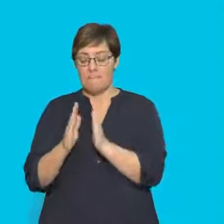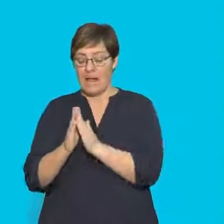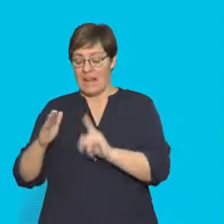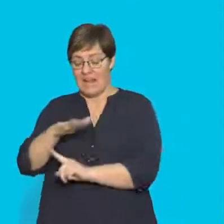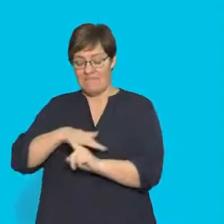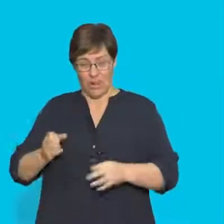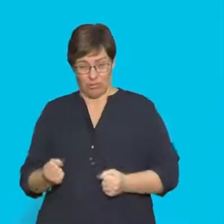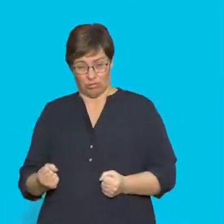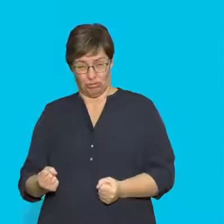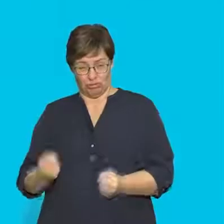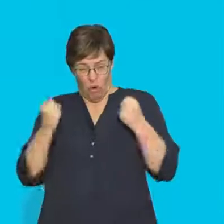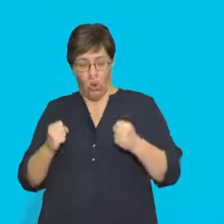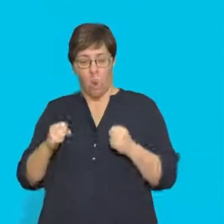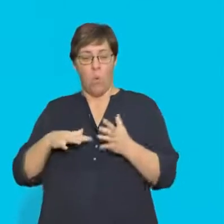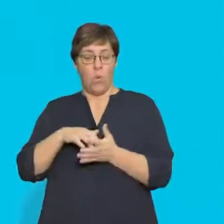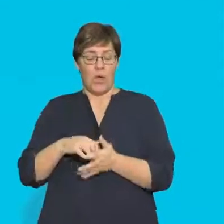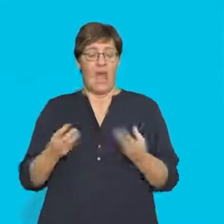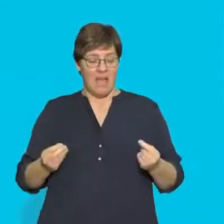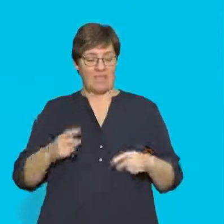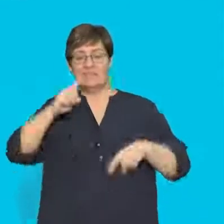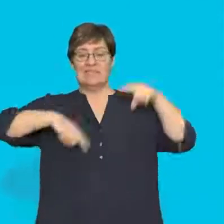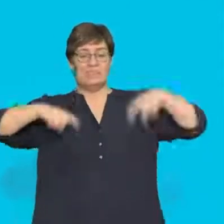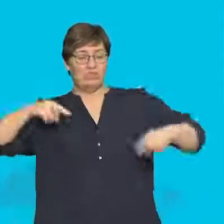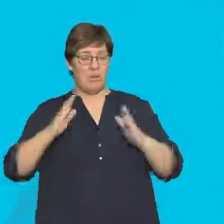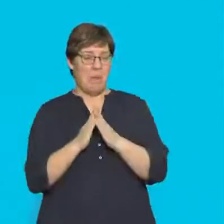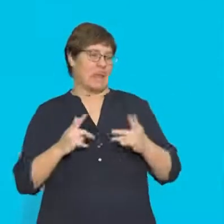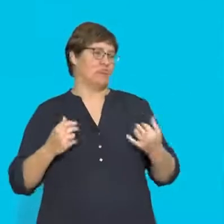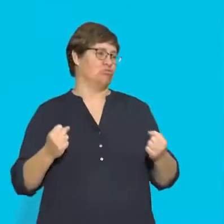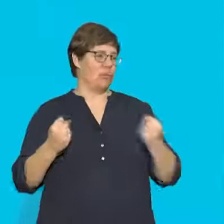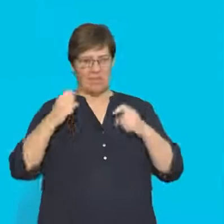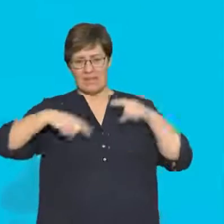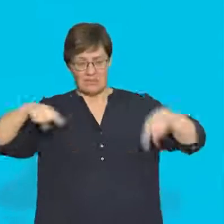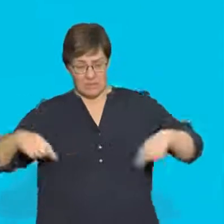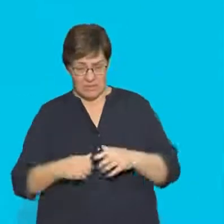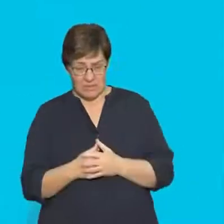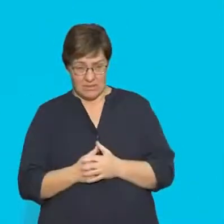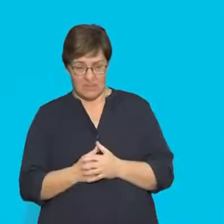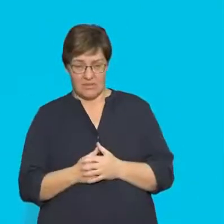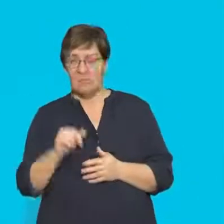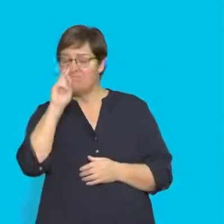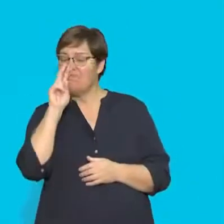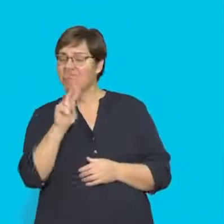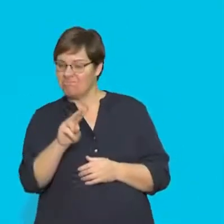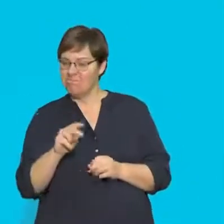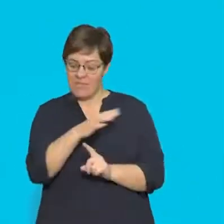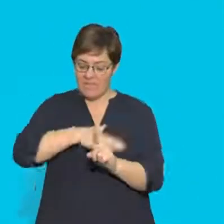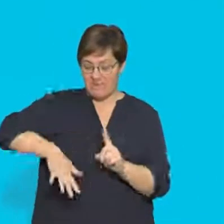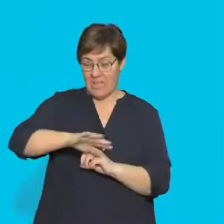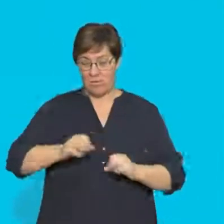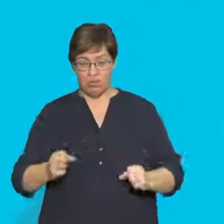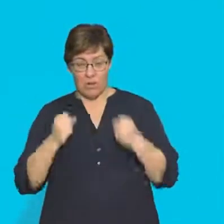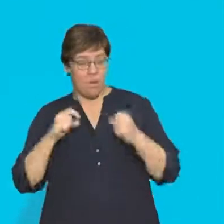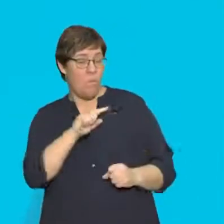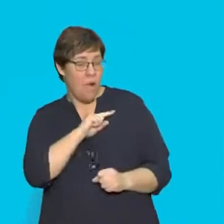get different magnets of different strengths. Remember, we indicate the strength of a field by the closeness